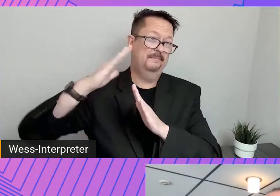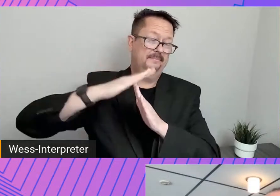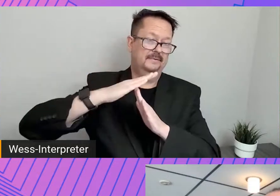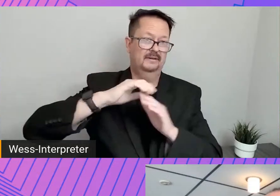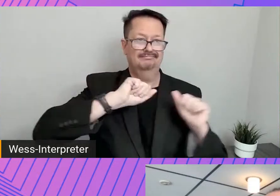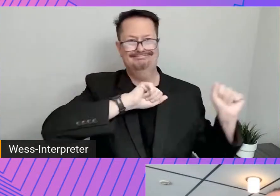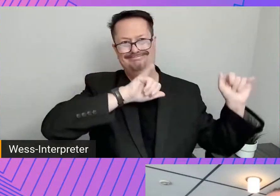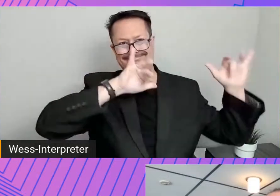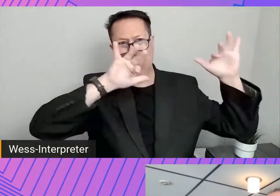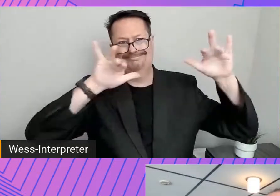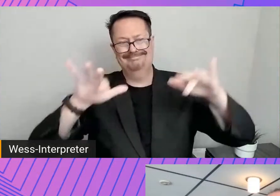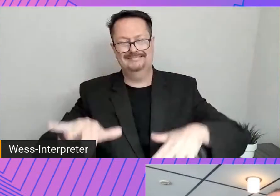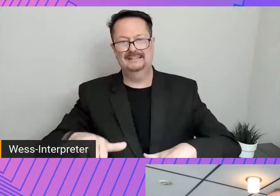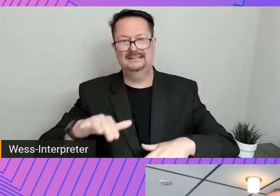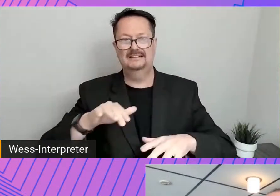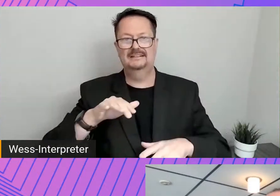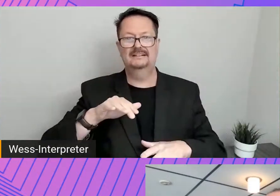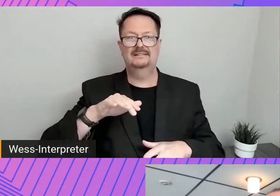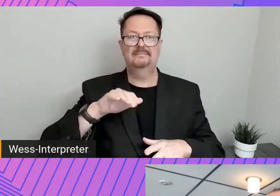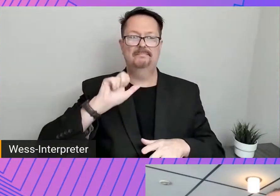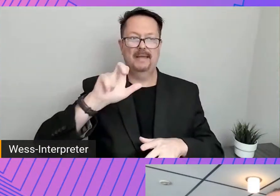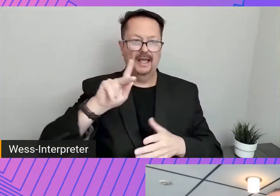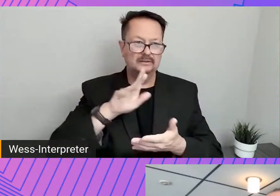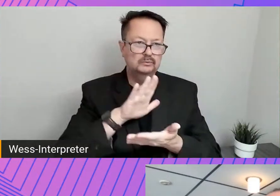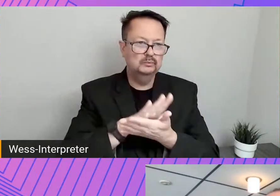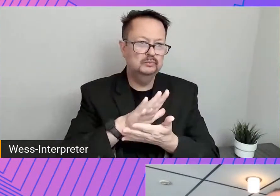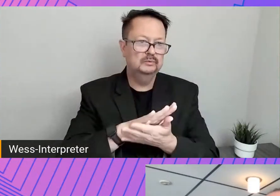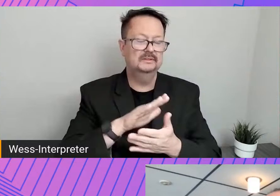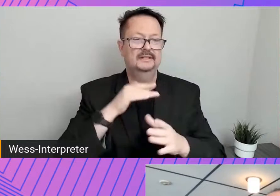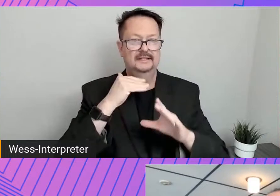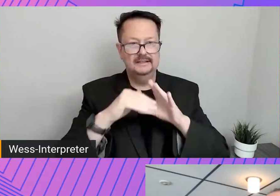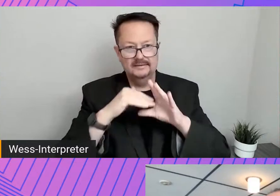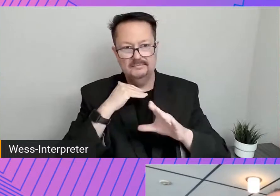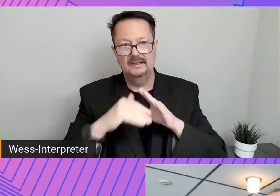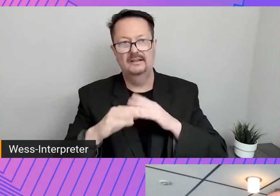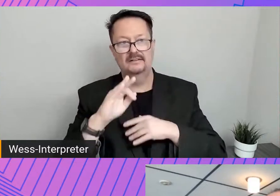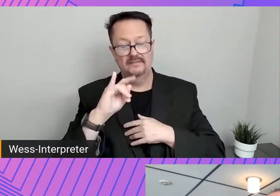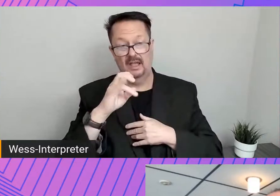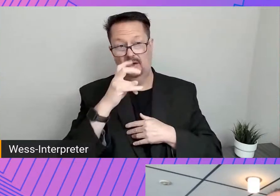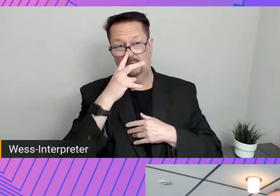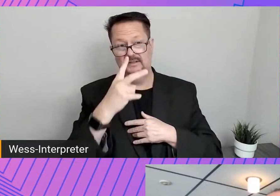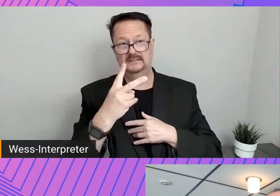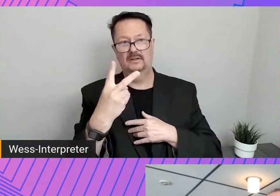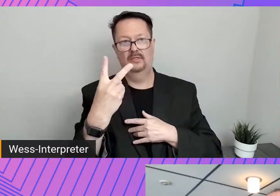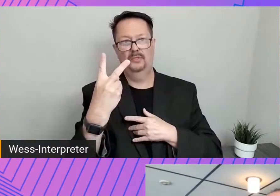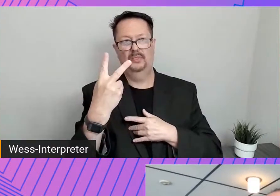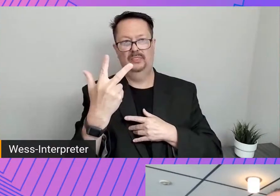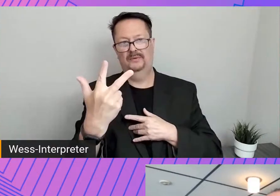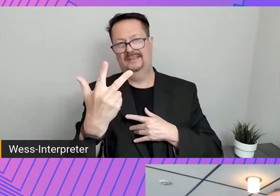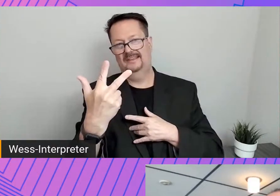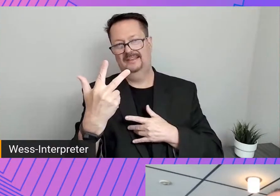when emails are flying and files are being created, we see up to about 3,000 tasks running.